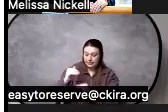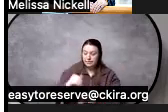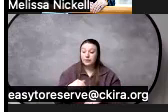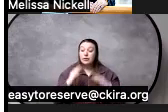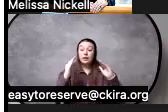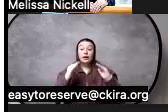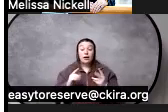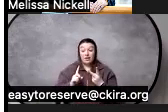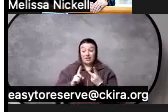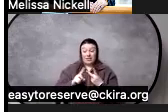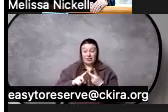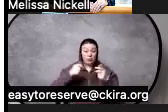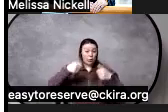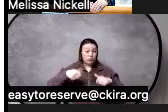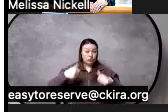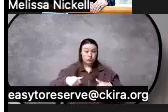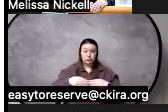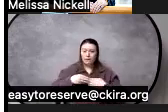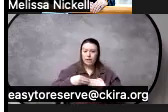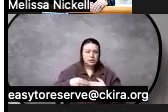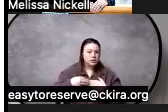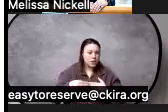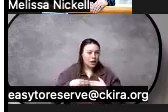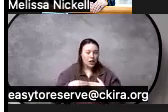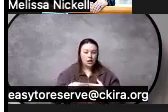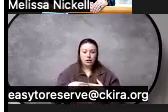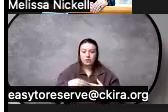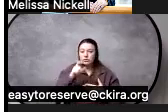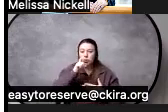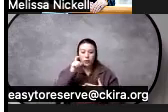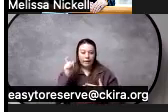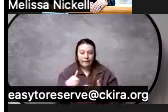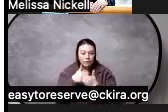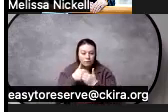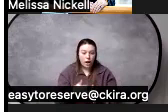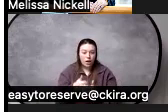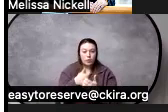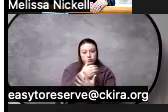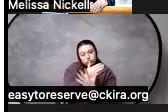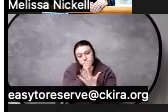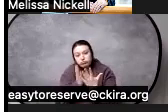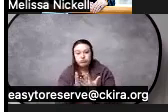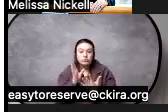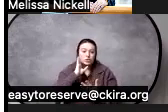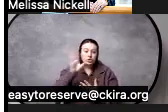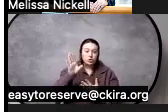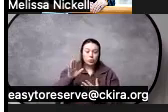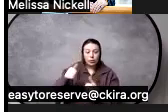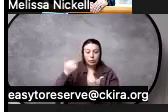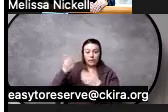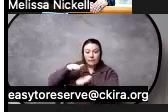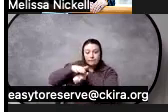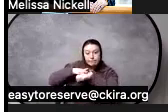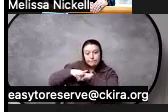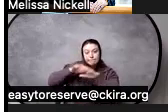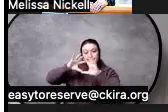very flexible. They may not be delivered in a sequential manner. You're going to give an overview, and you might,